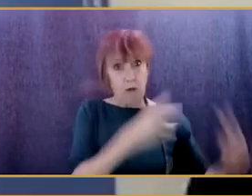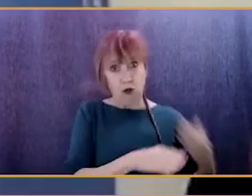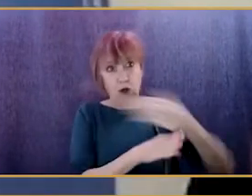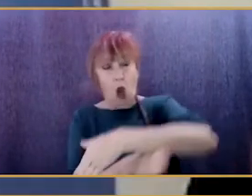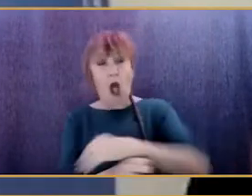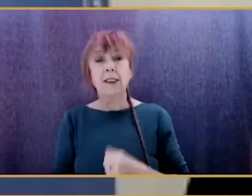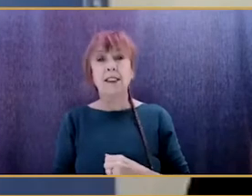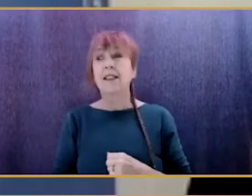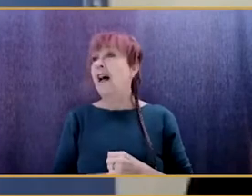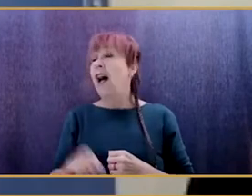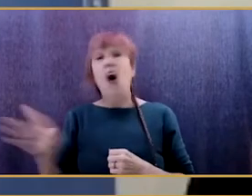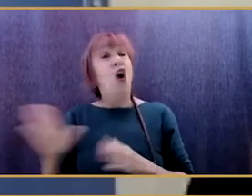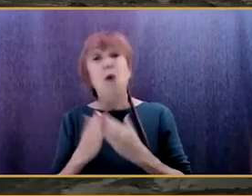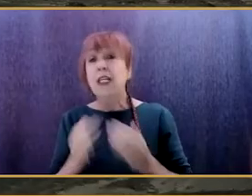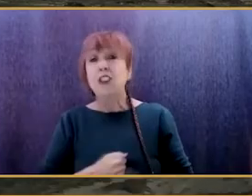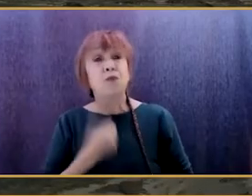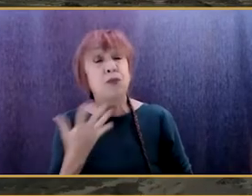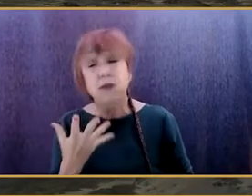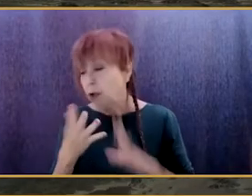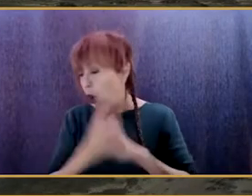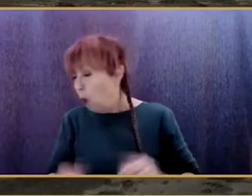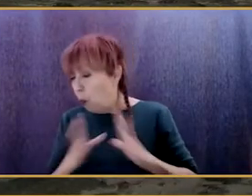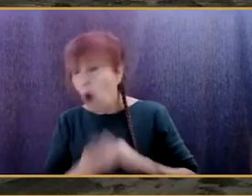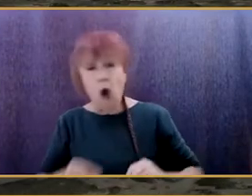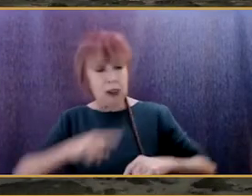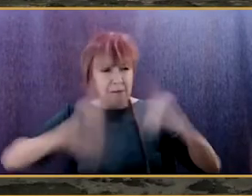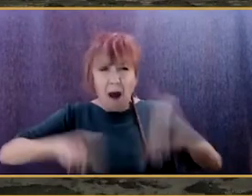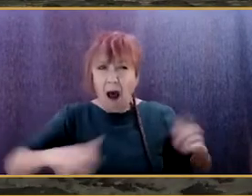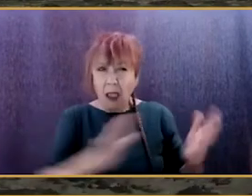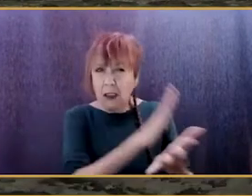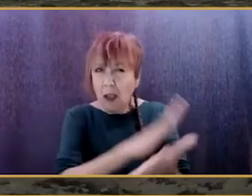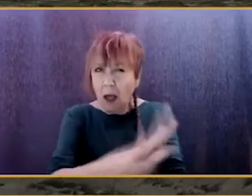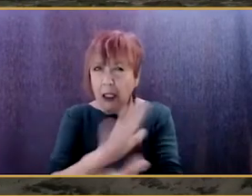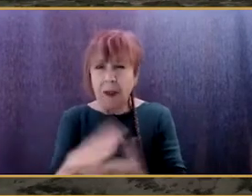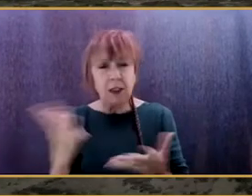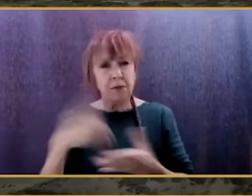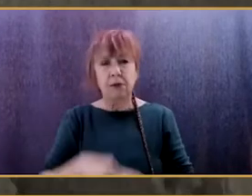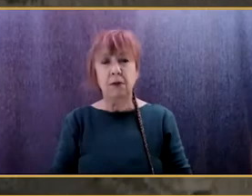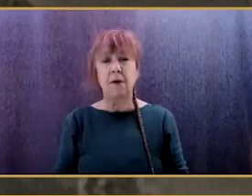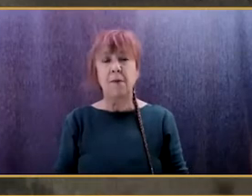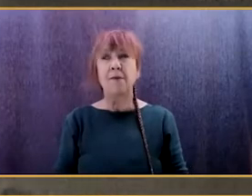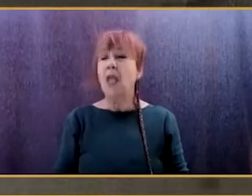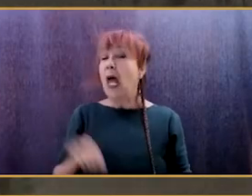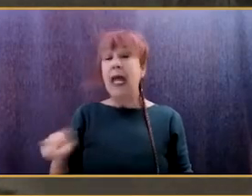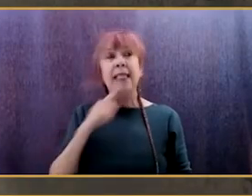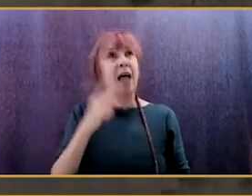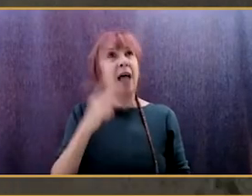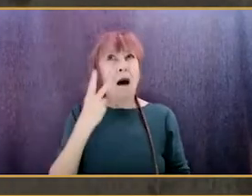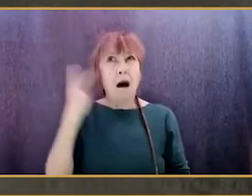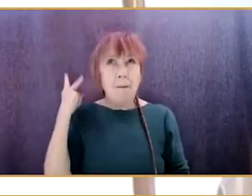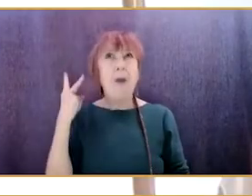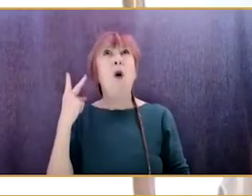Raquel It is prose, it is poetry, it is the panoply of documents Carmen It's a memoir of